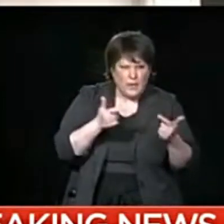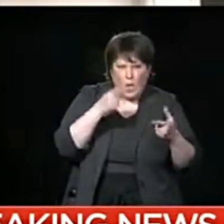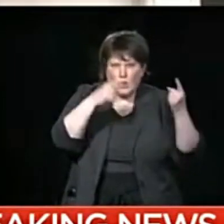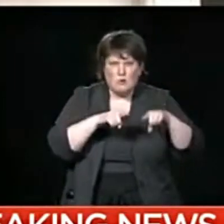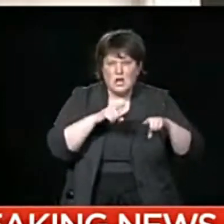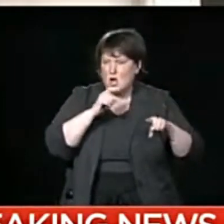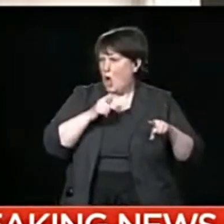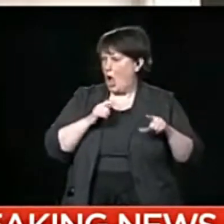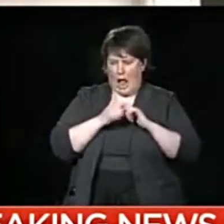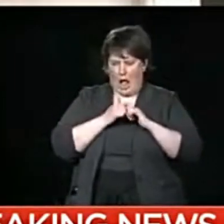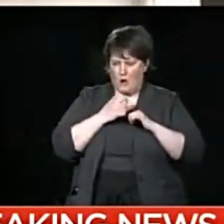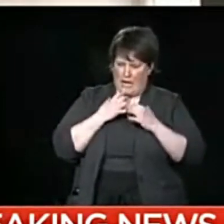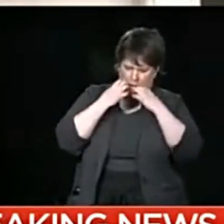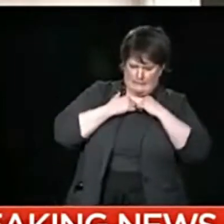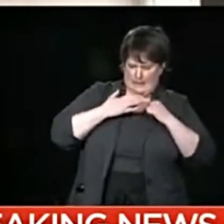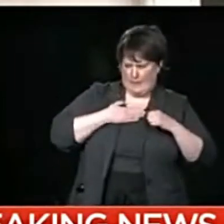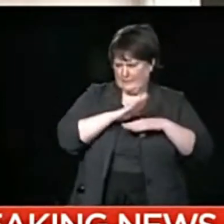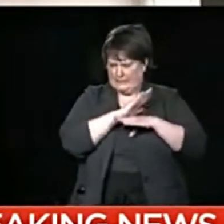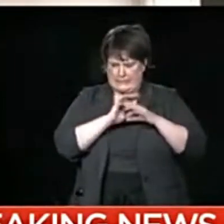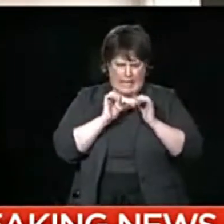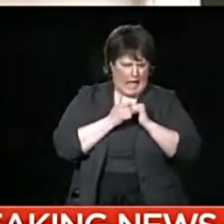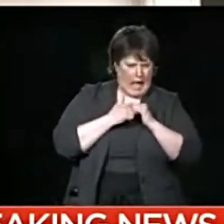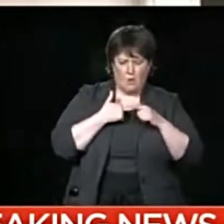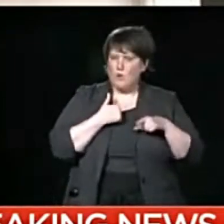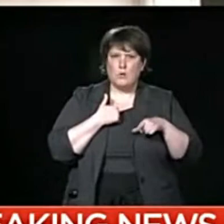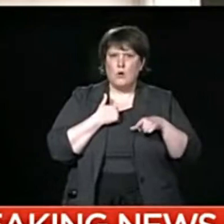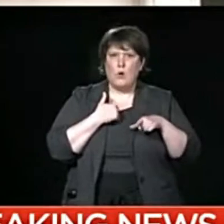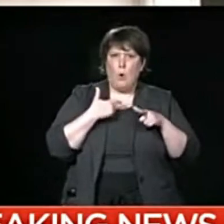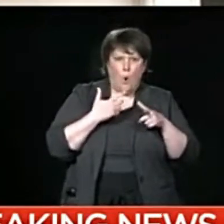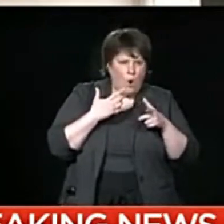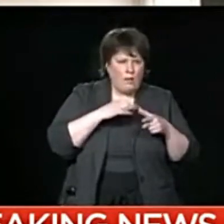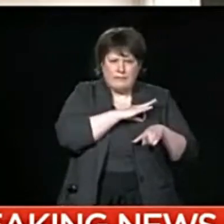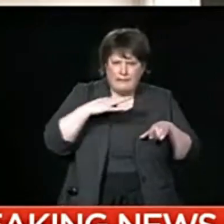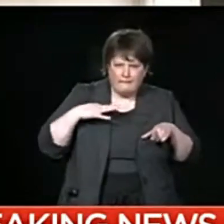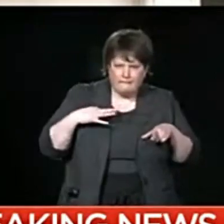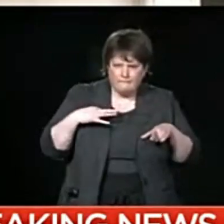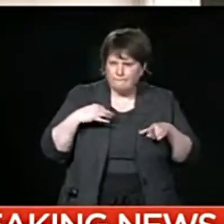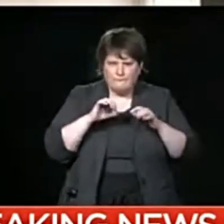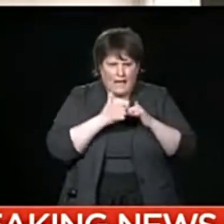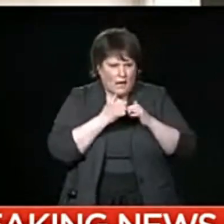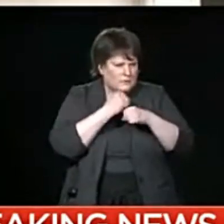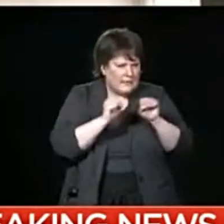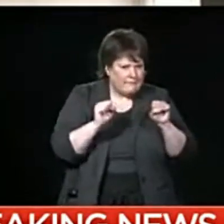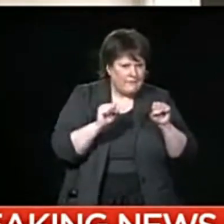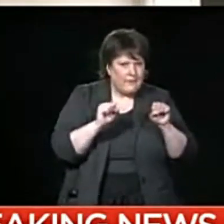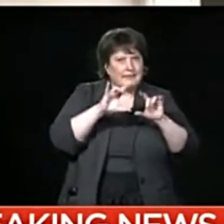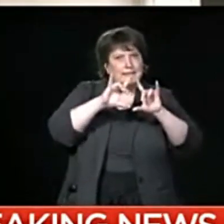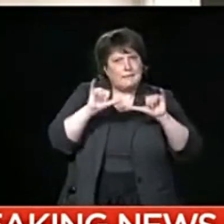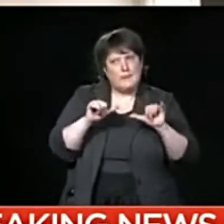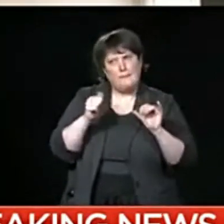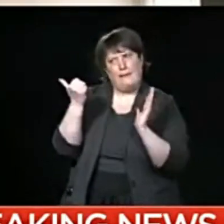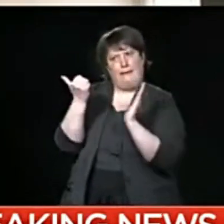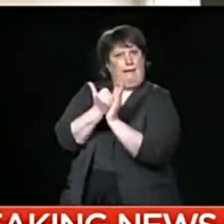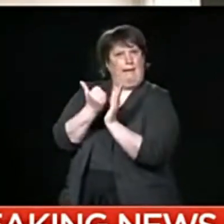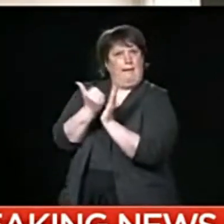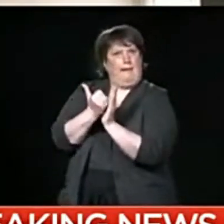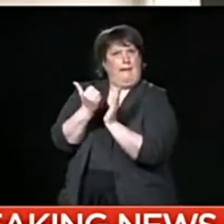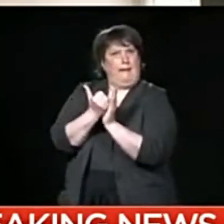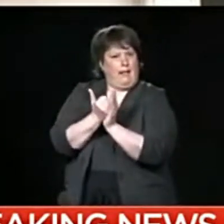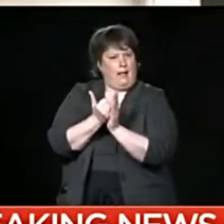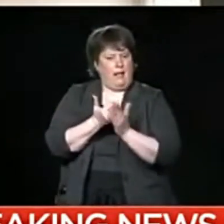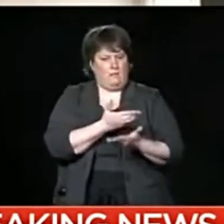how can I keep myself safe, but how can I keep myself and my employees safe and help out in this critical